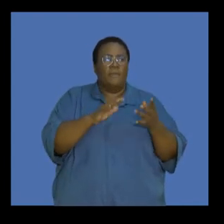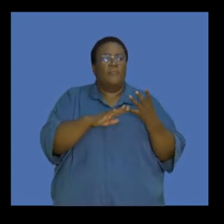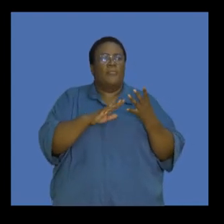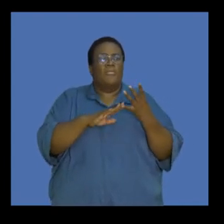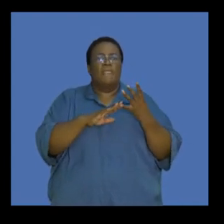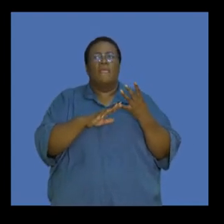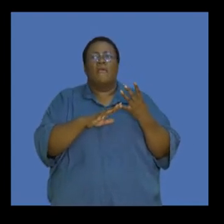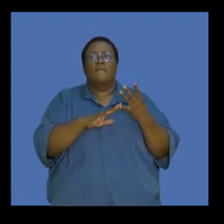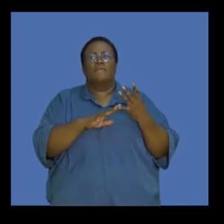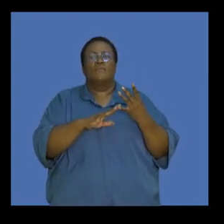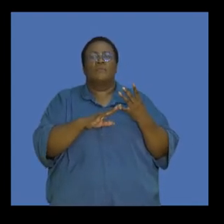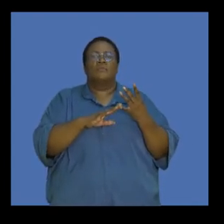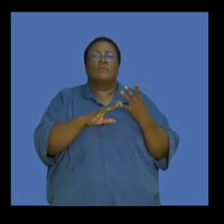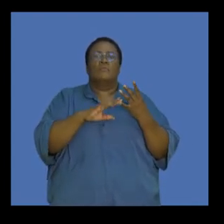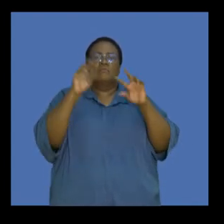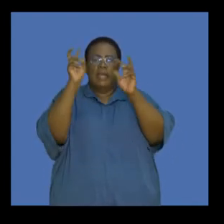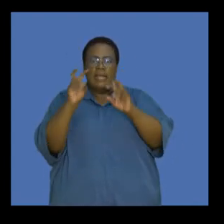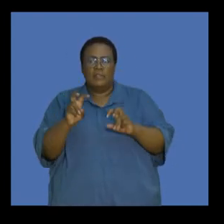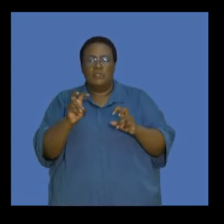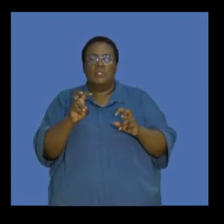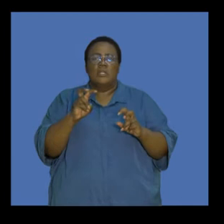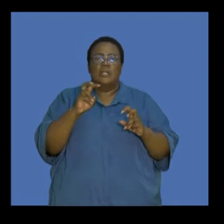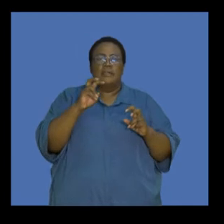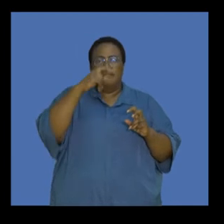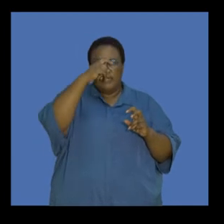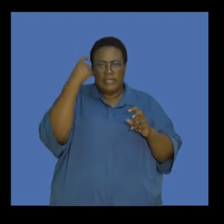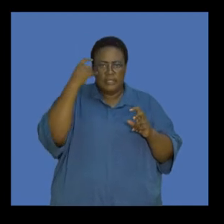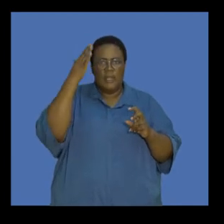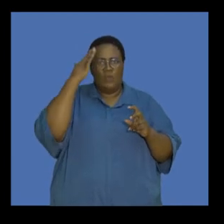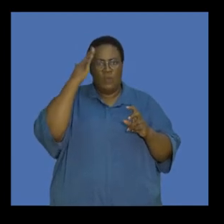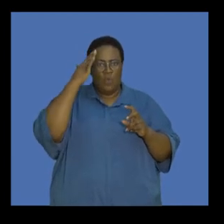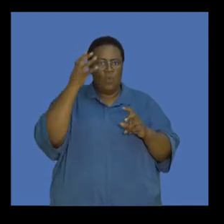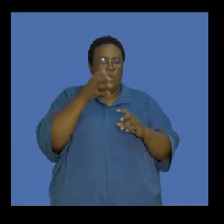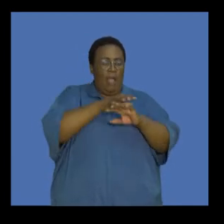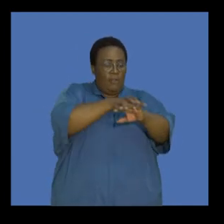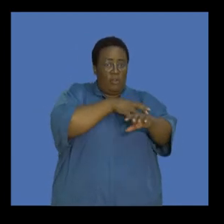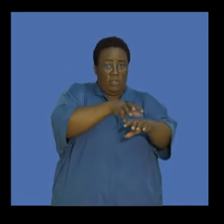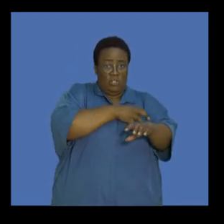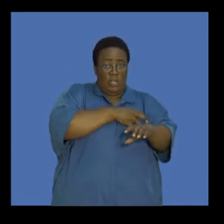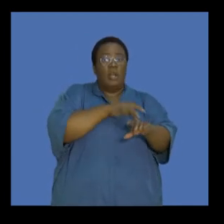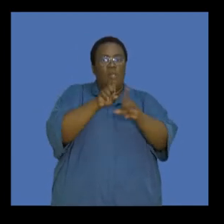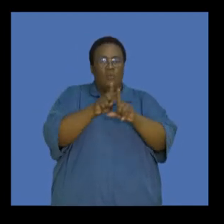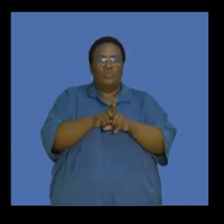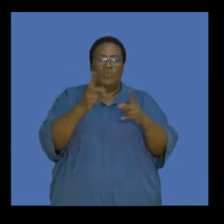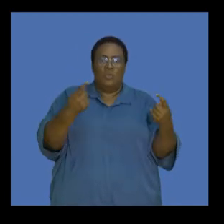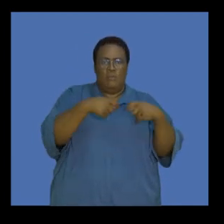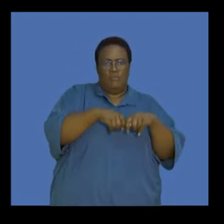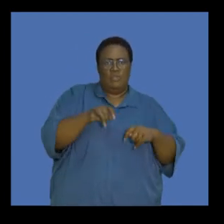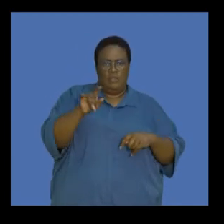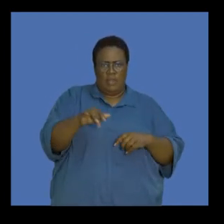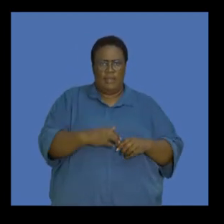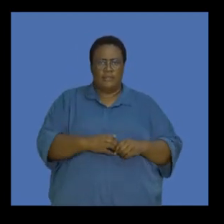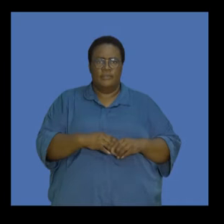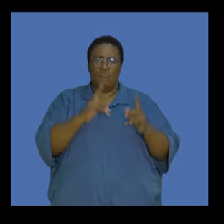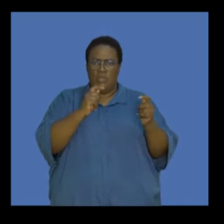electricity and heating, which makes up 31%. We also know that agriculture is a significant